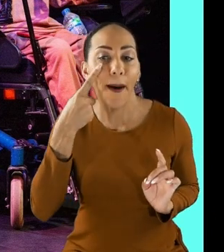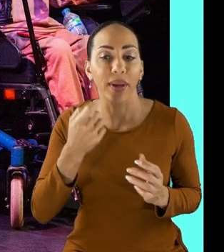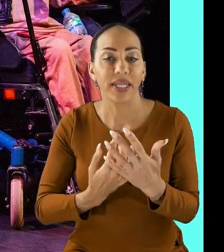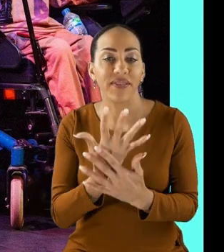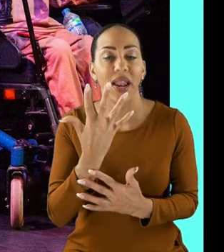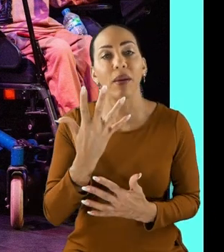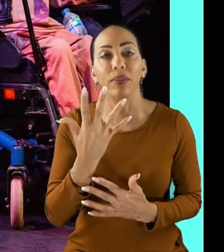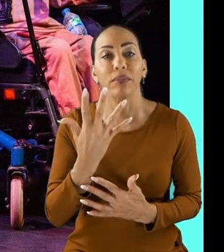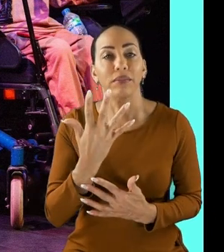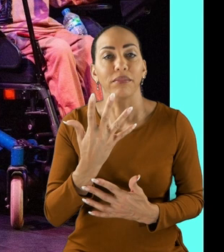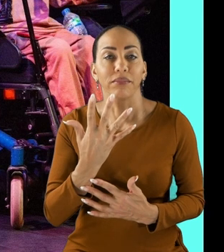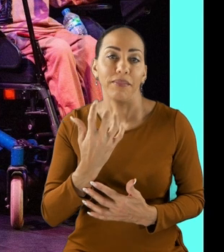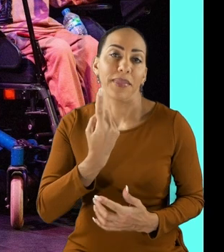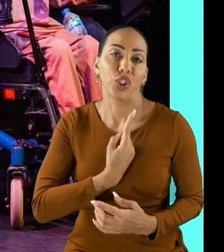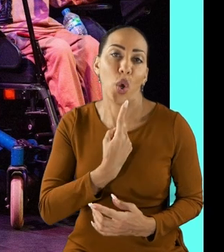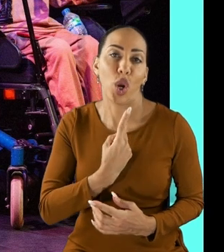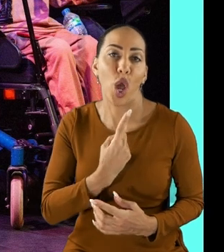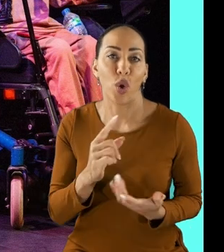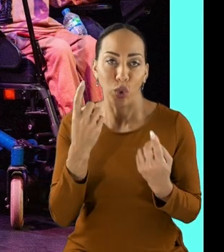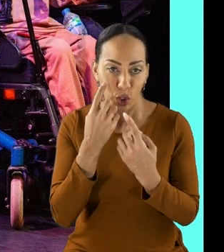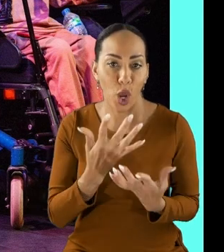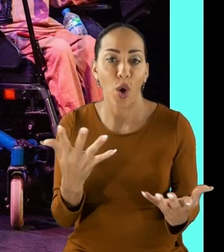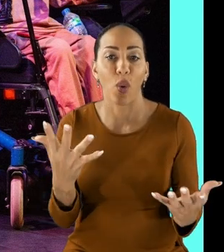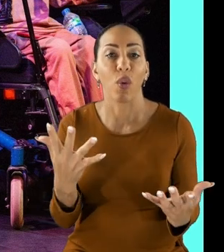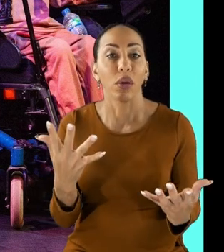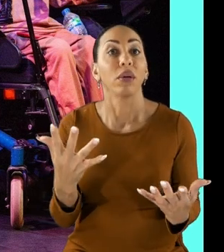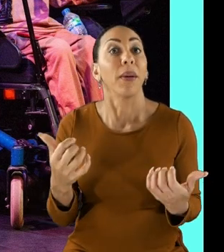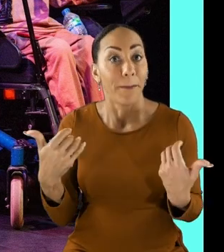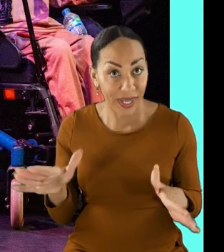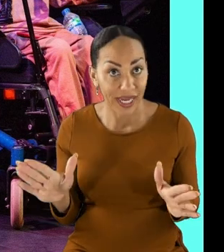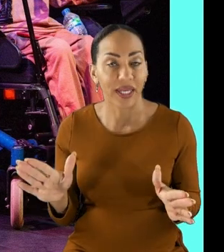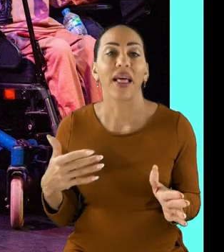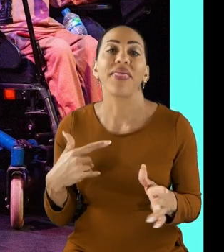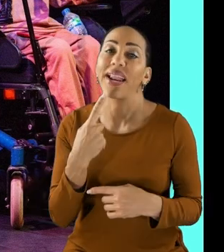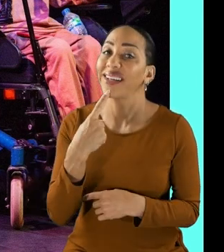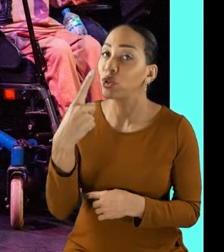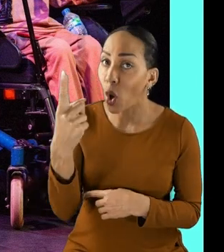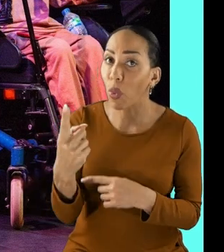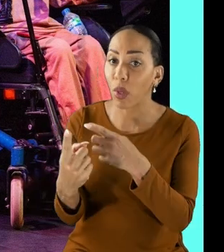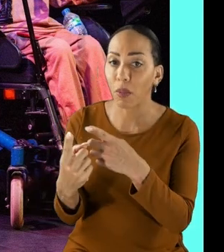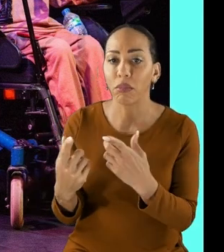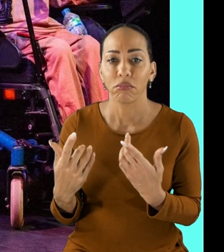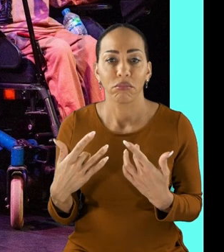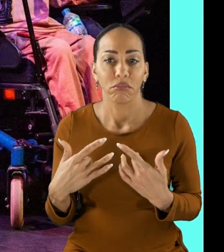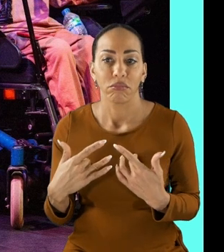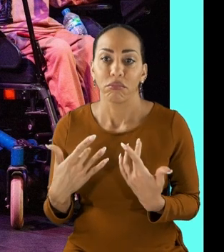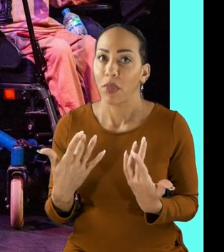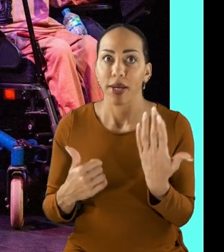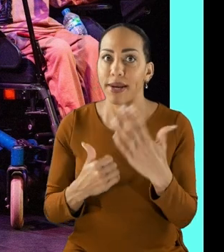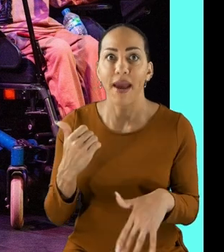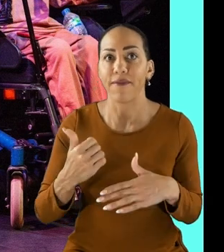show, which I did. And then I said to them, and I will add that I had never put on a